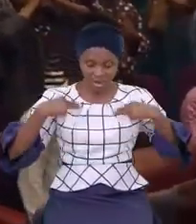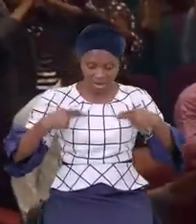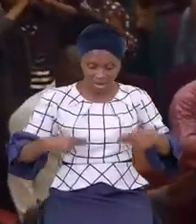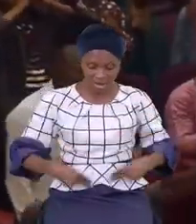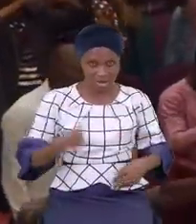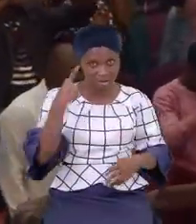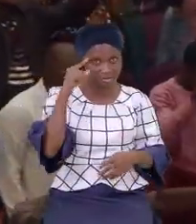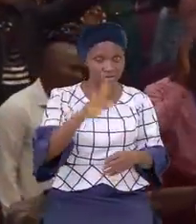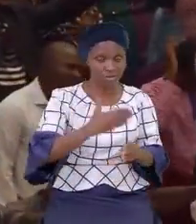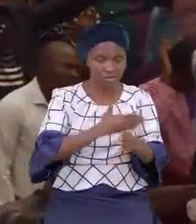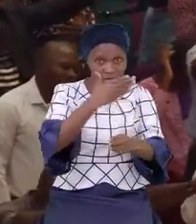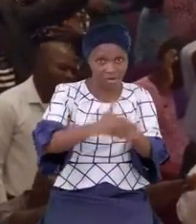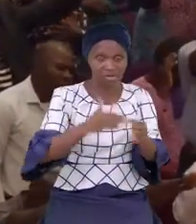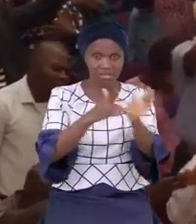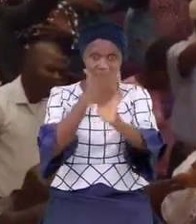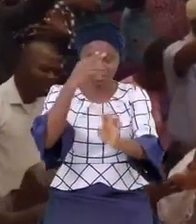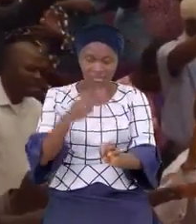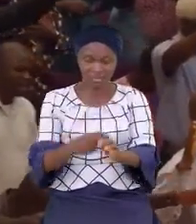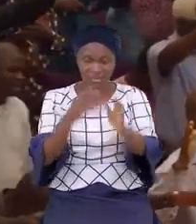Health for your totality.